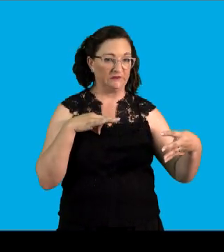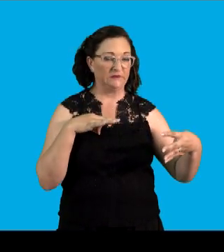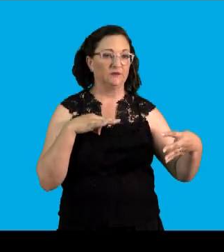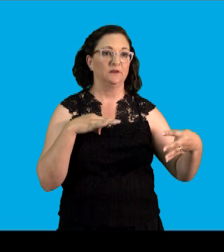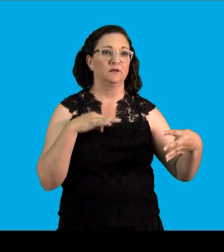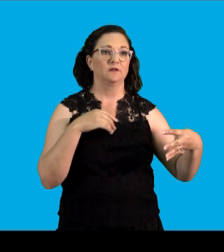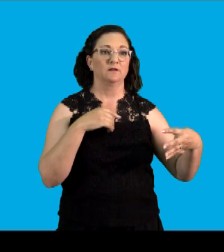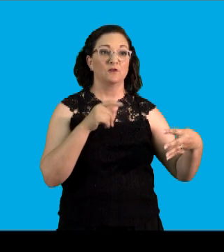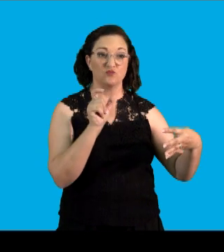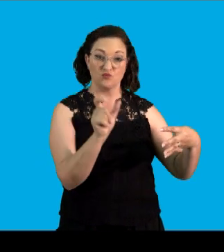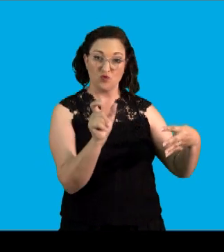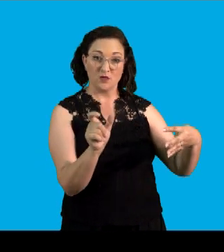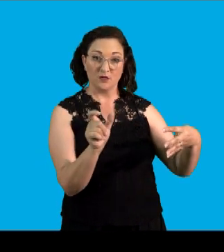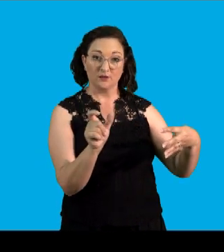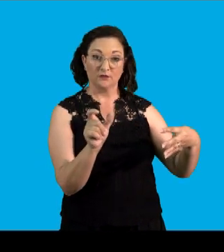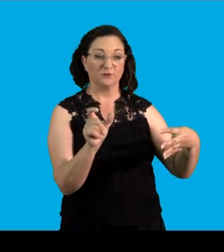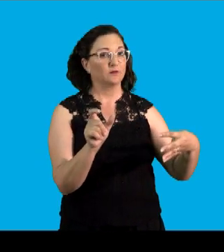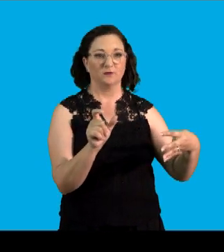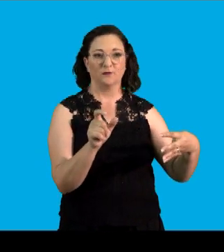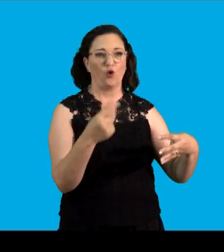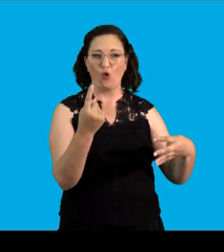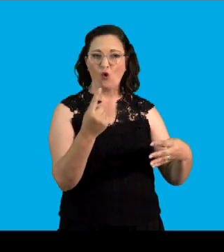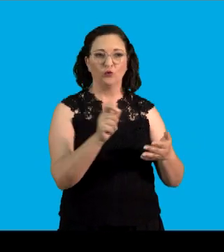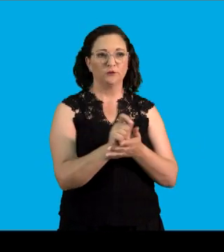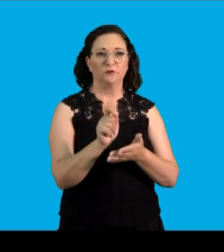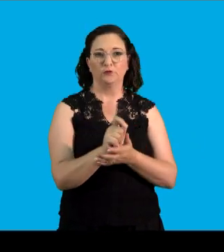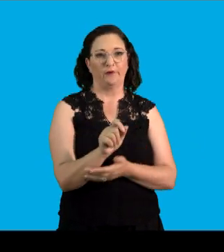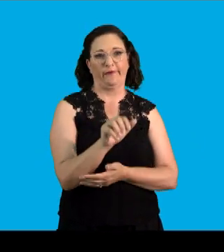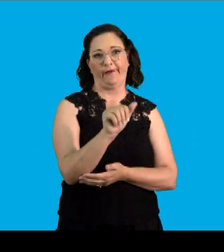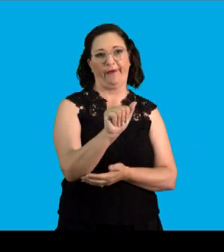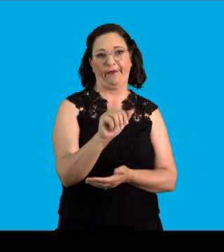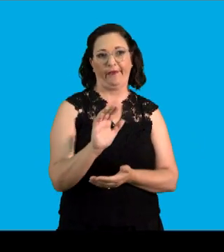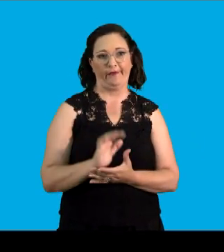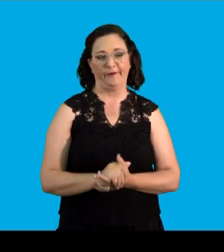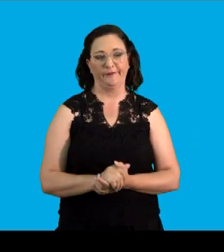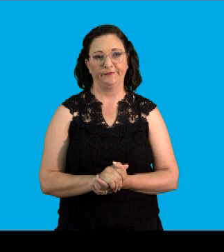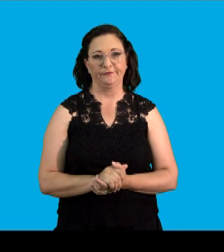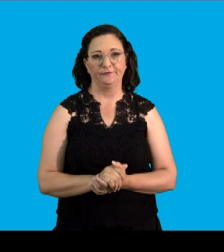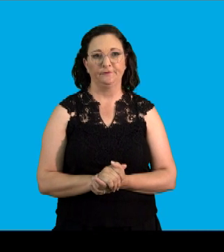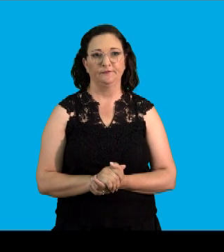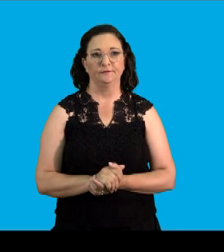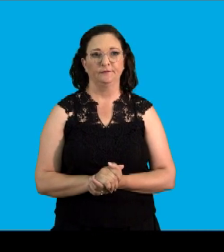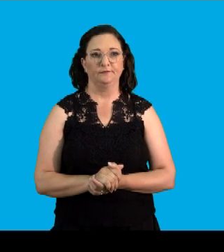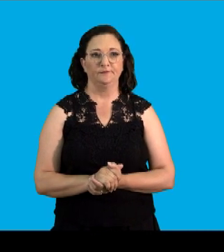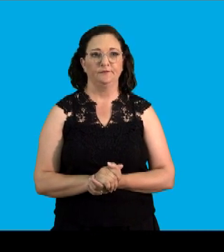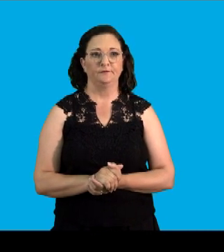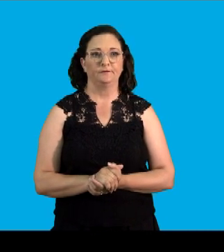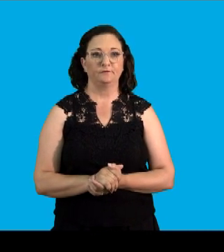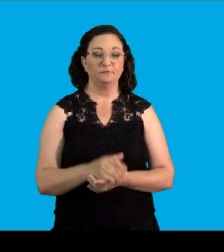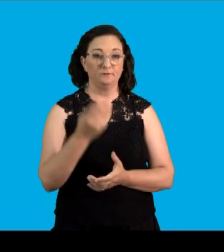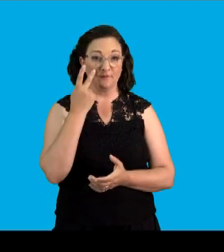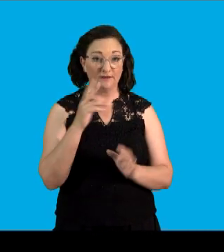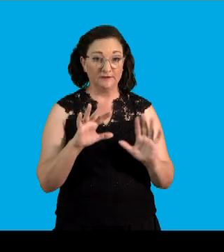here. Instead, what do? You write the letter next to the question number. Can you